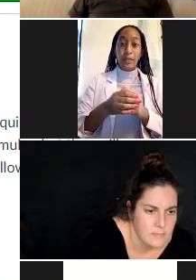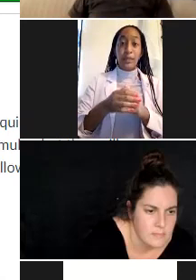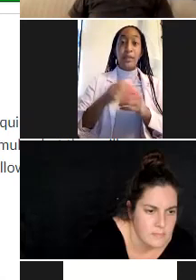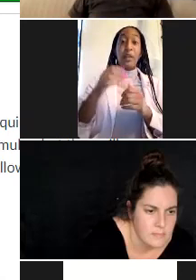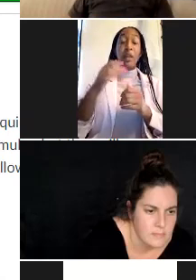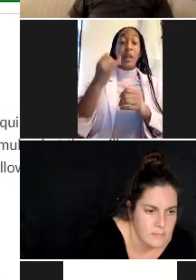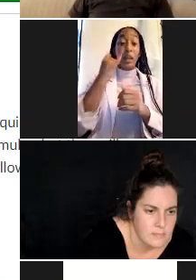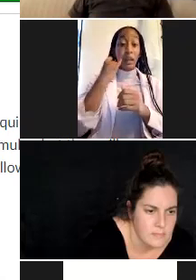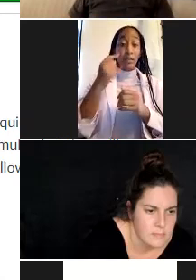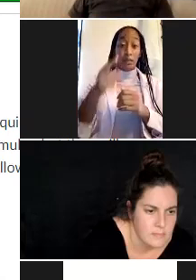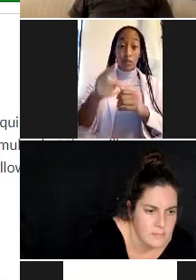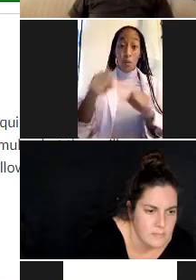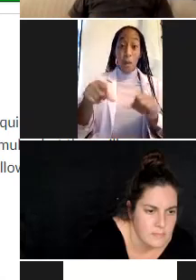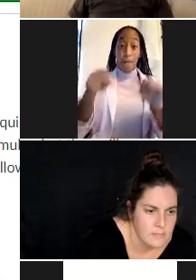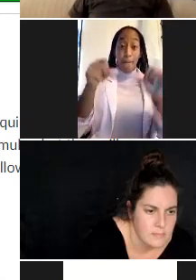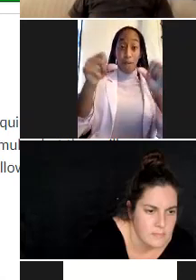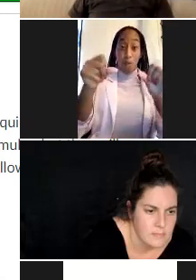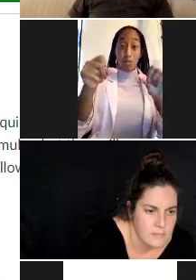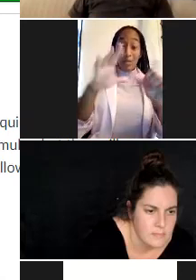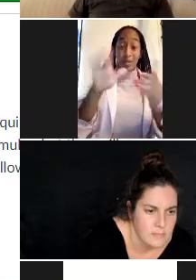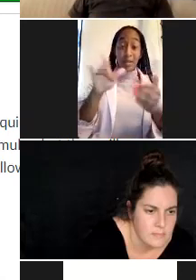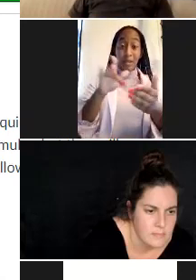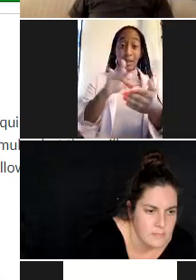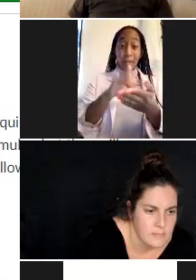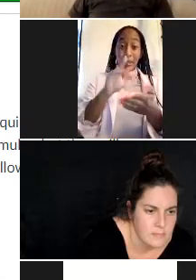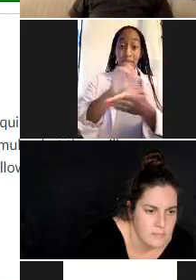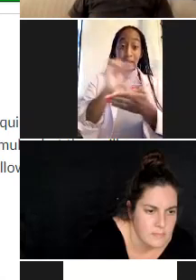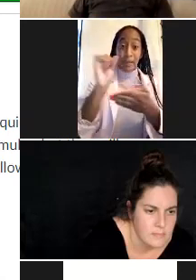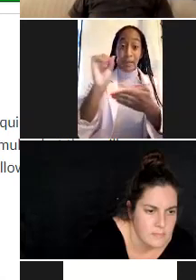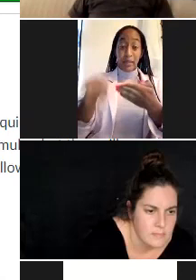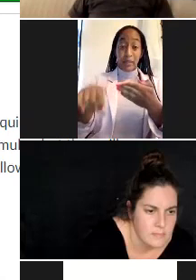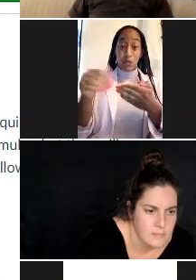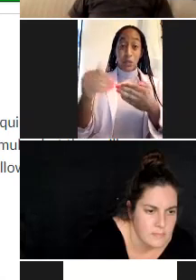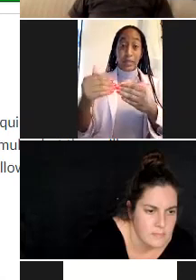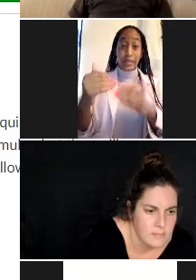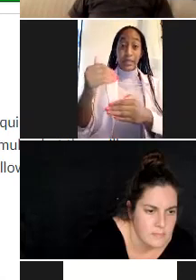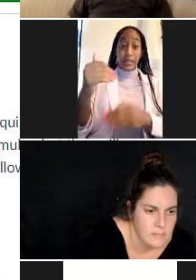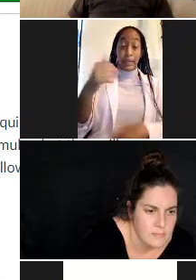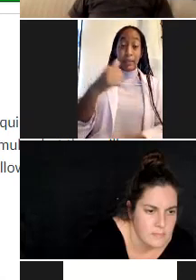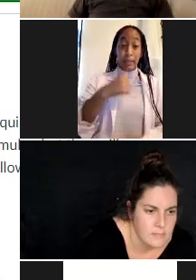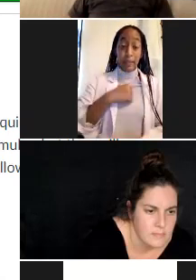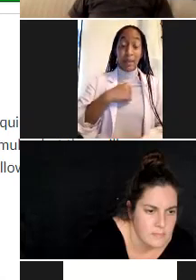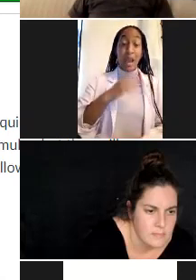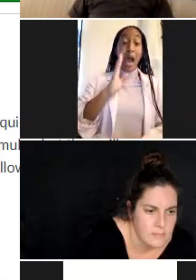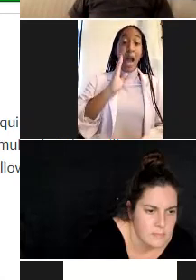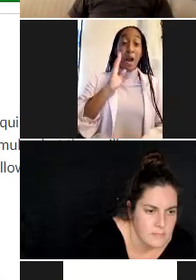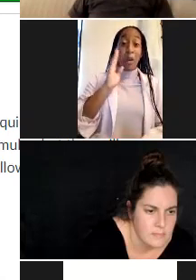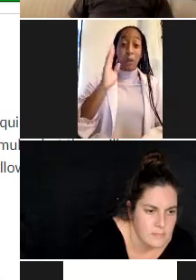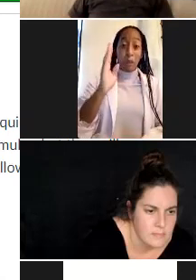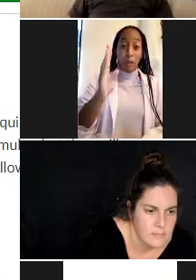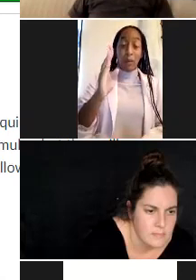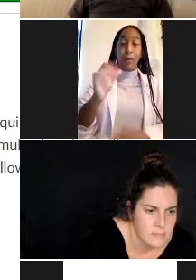provide something official in terms of documentation to arrange for makeup.